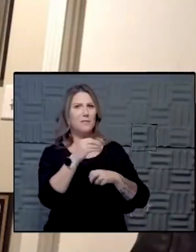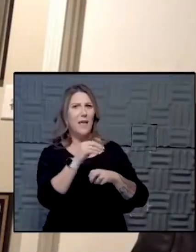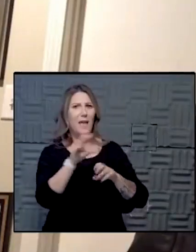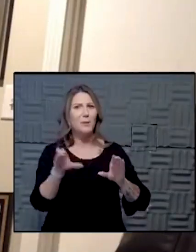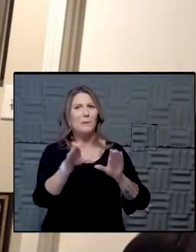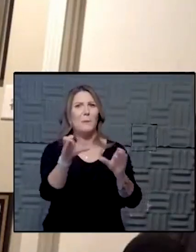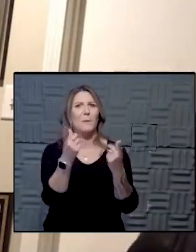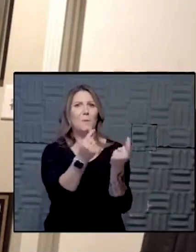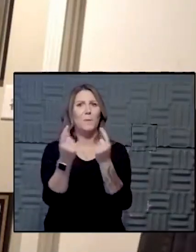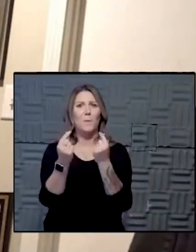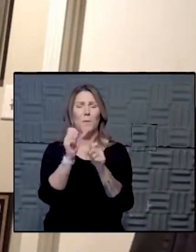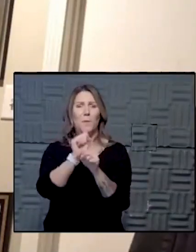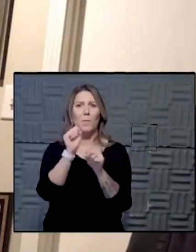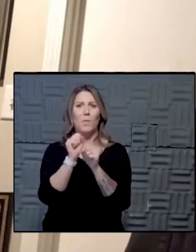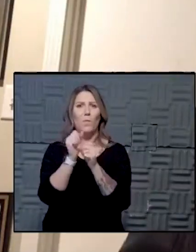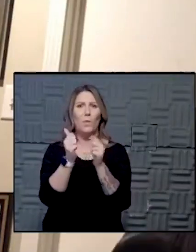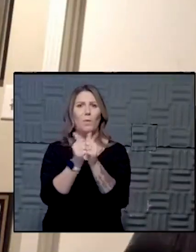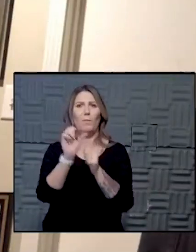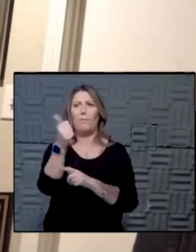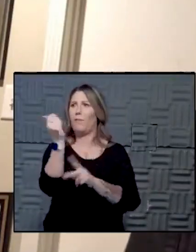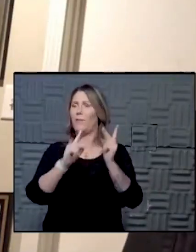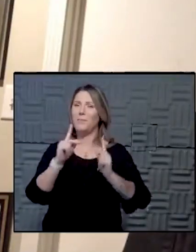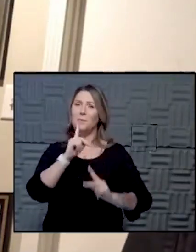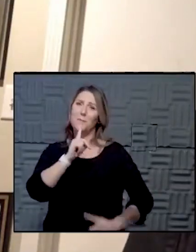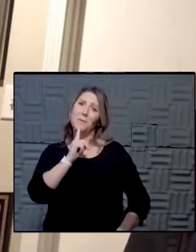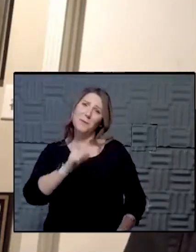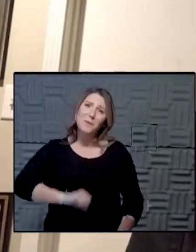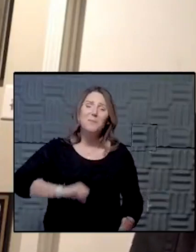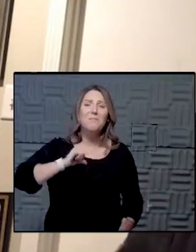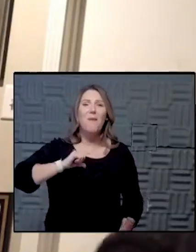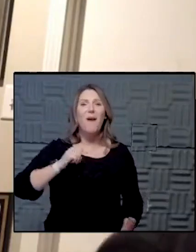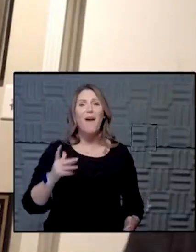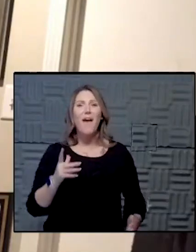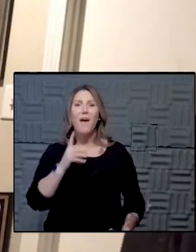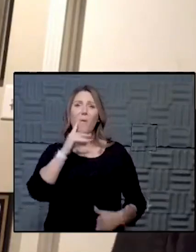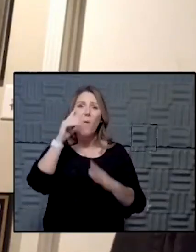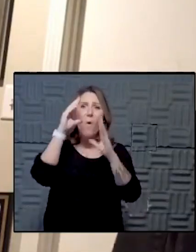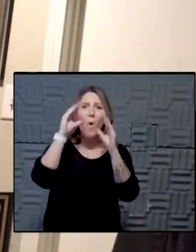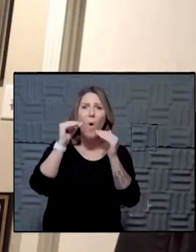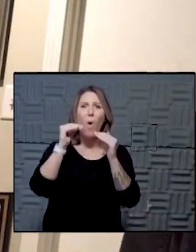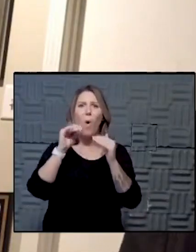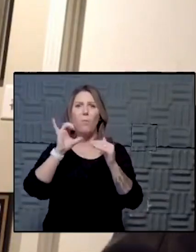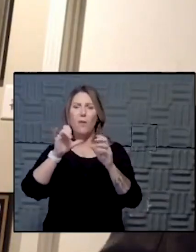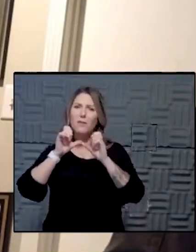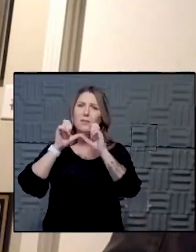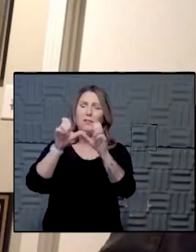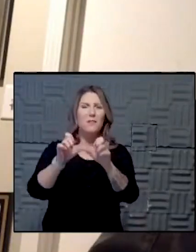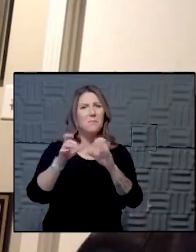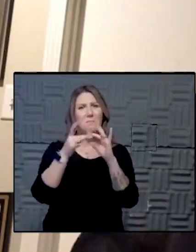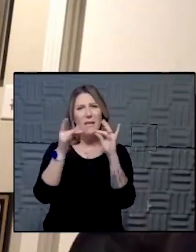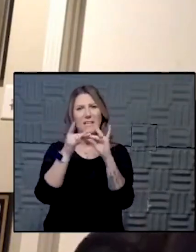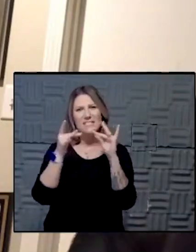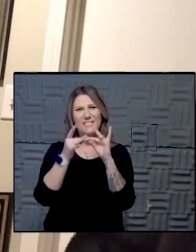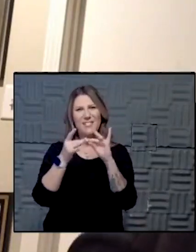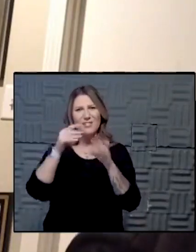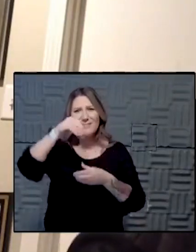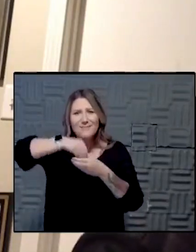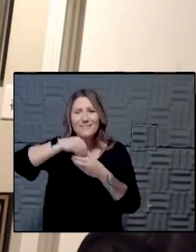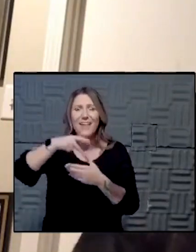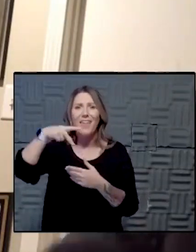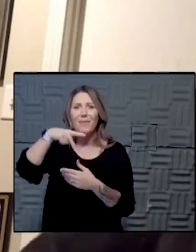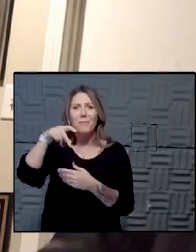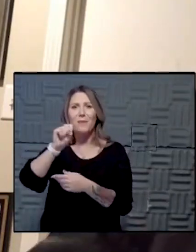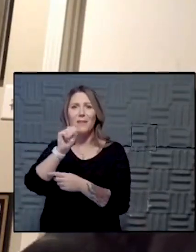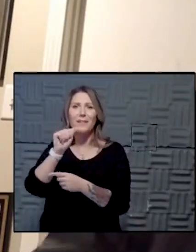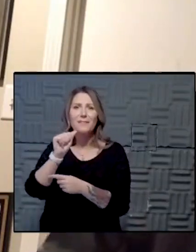with others. So I'm really proud of them. And of course, we hope that the longevity of the message is in the PSA